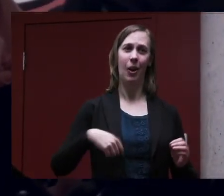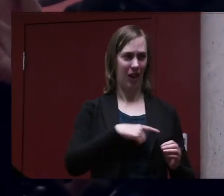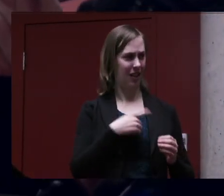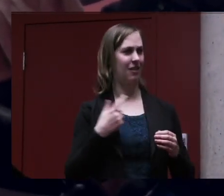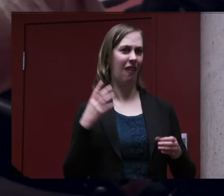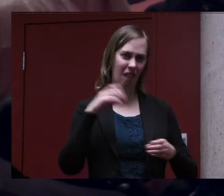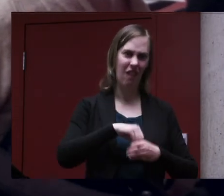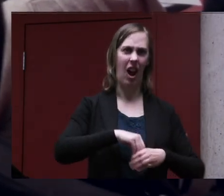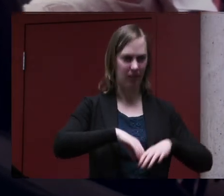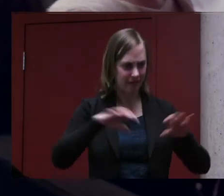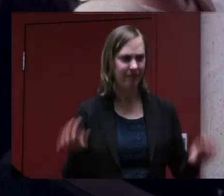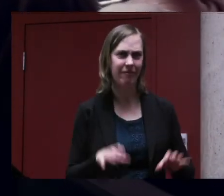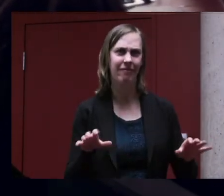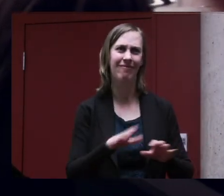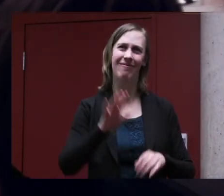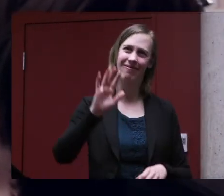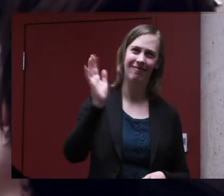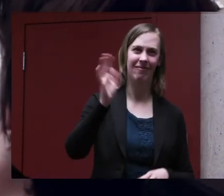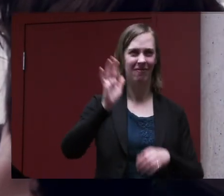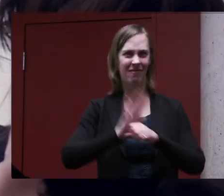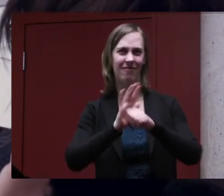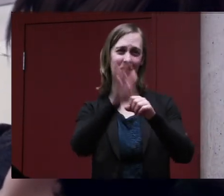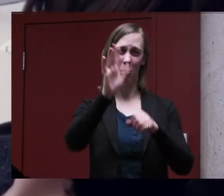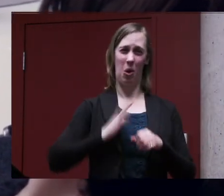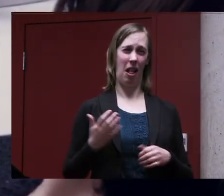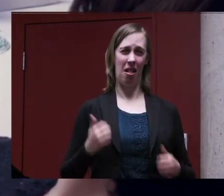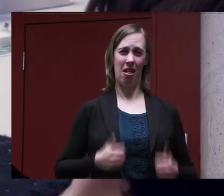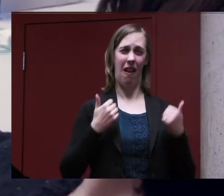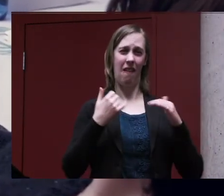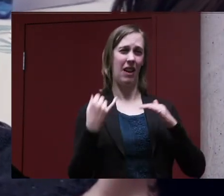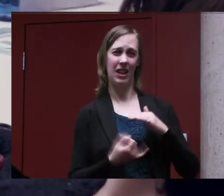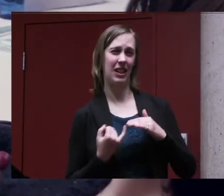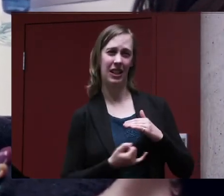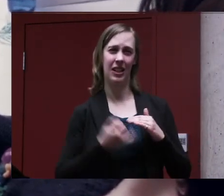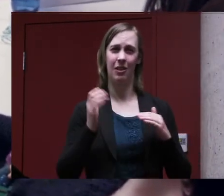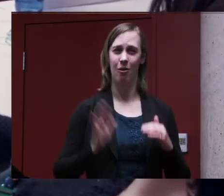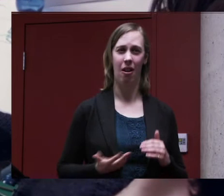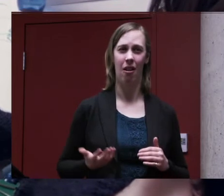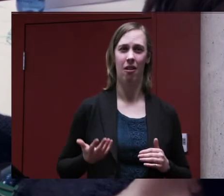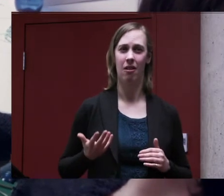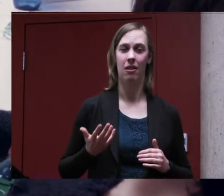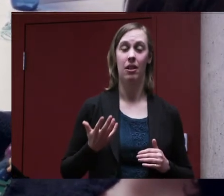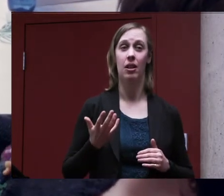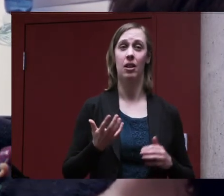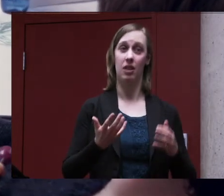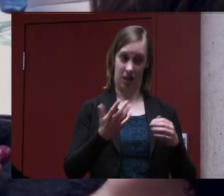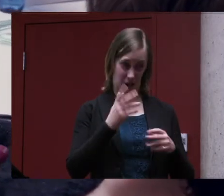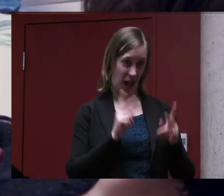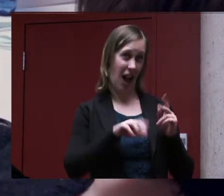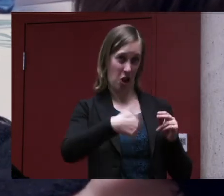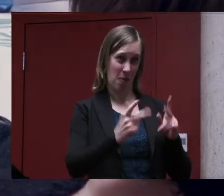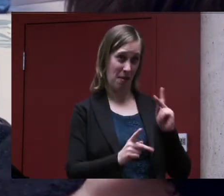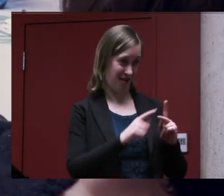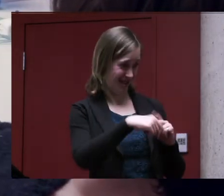fighting living in isolation, and we want to represent people,